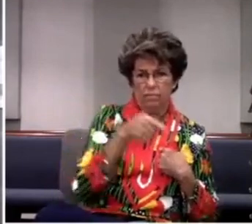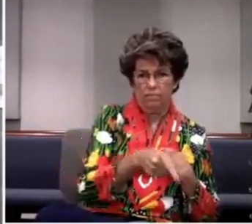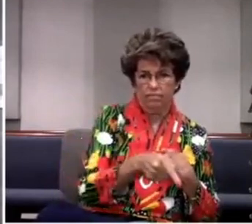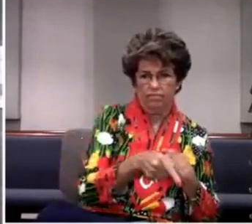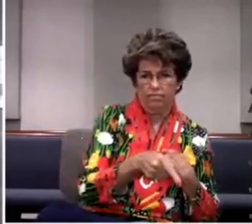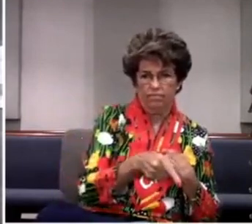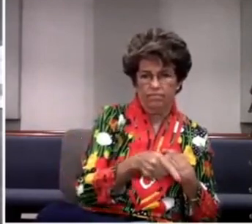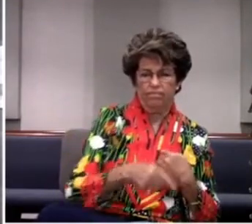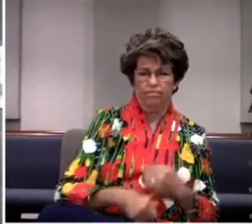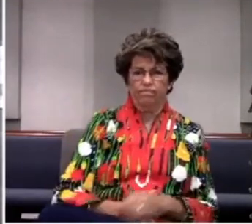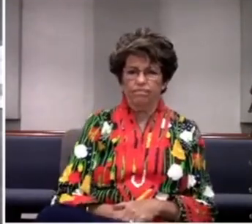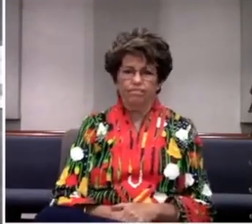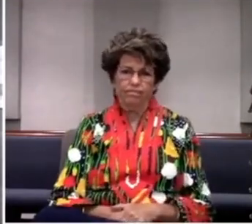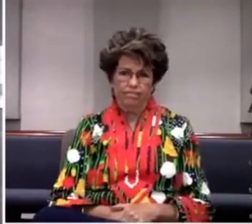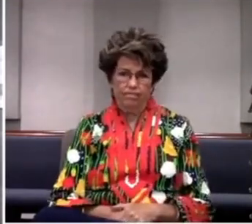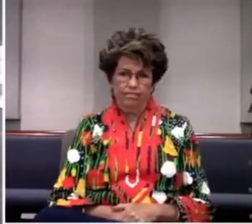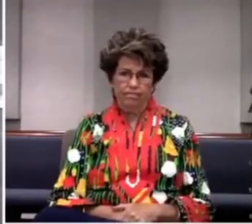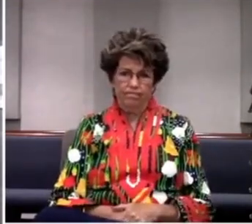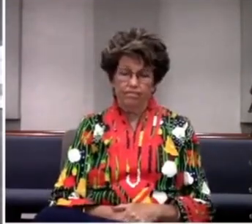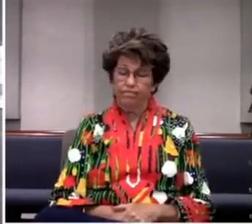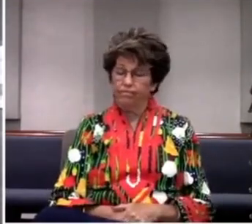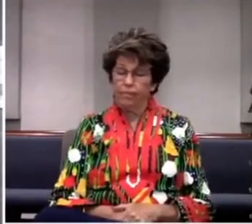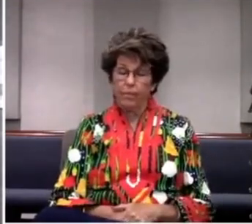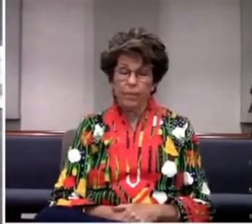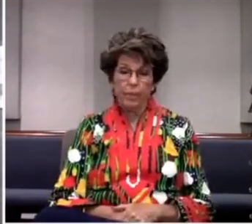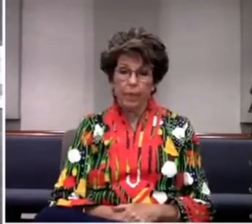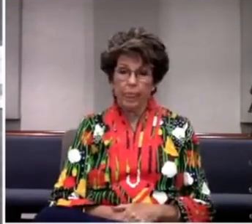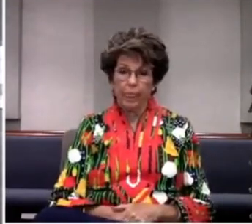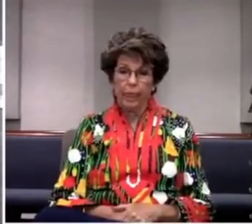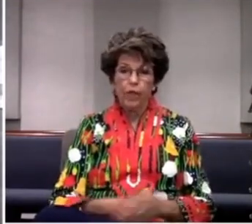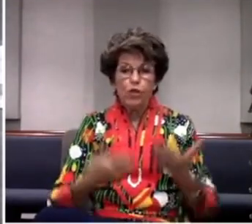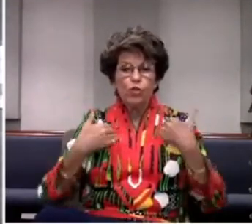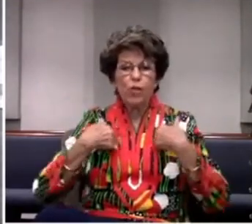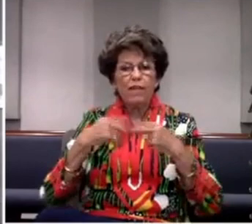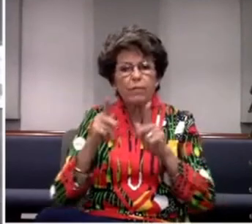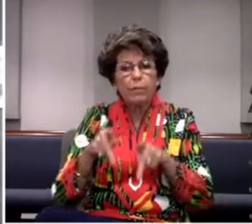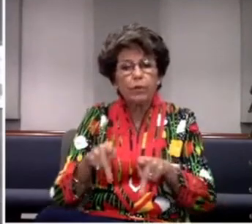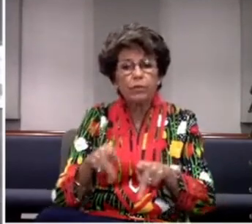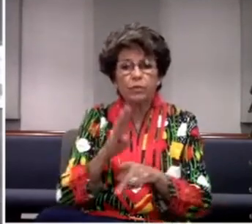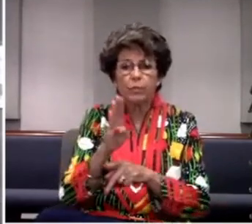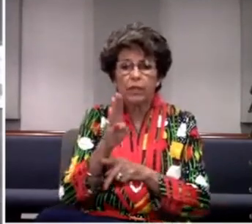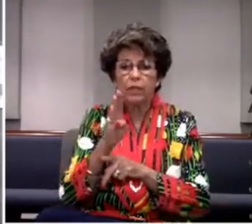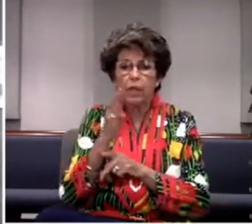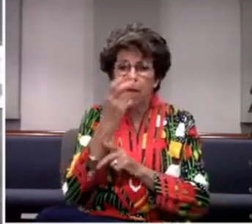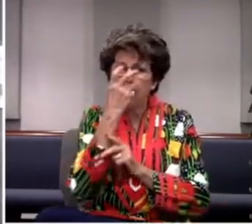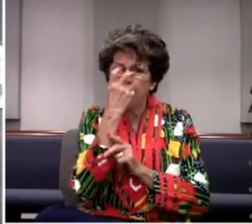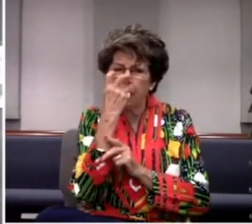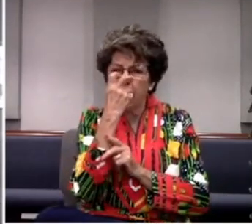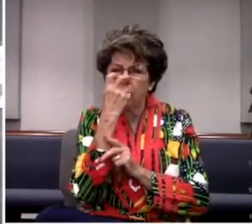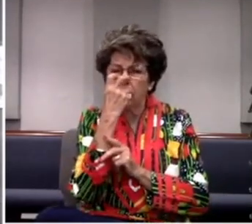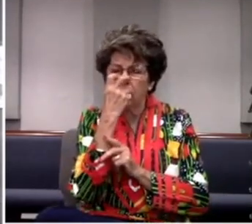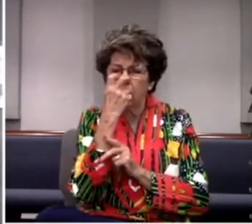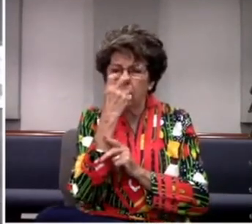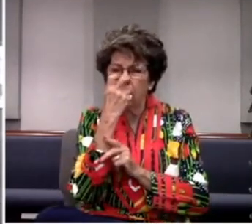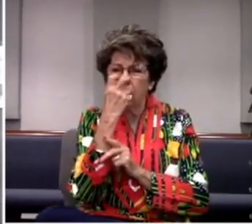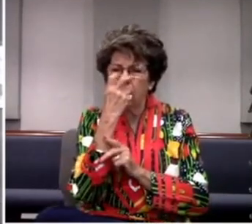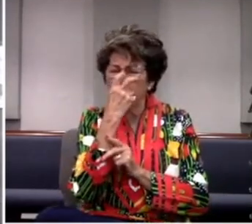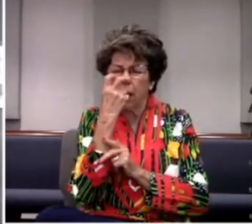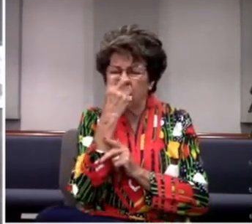And so the average person, being blinded by the mind of Satan, comes to the place where they